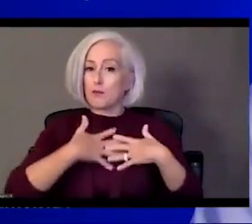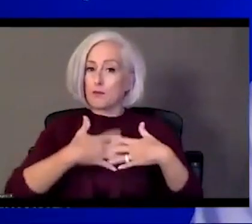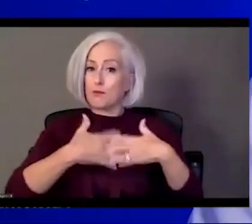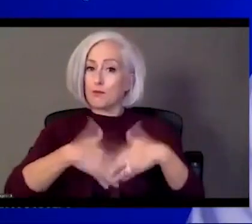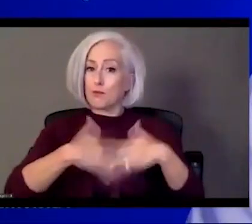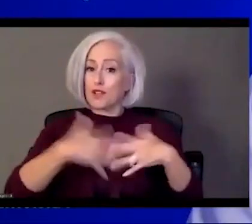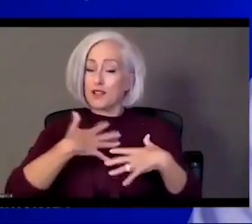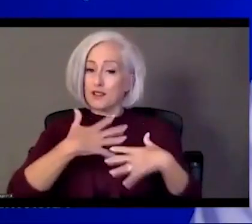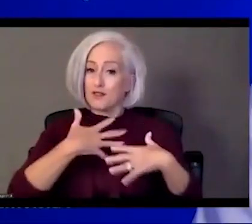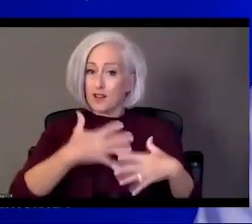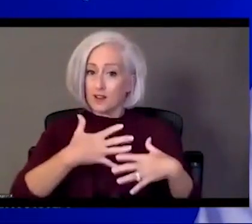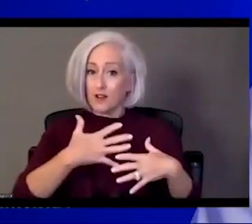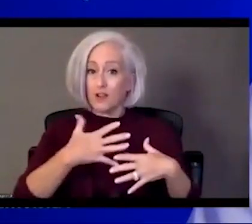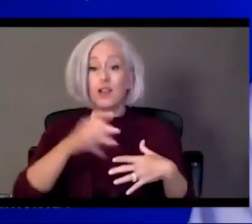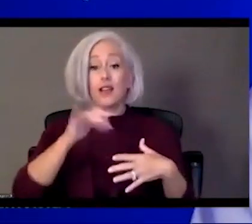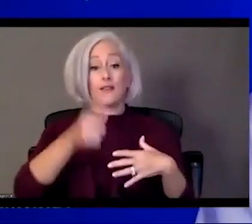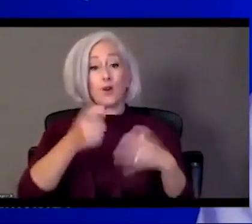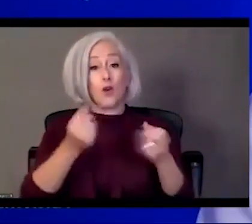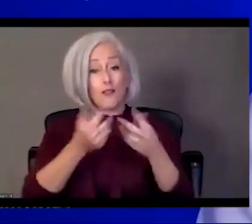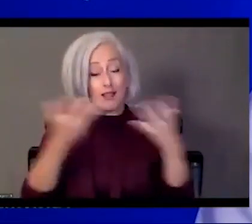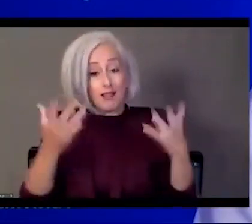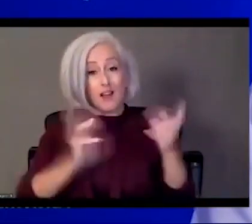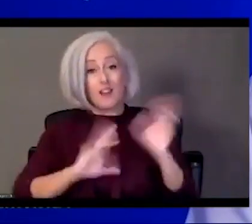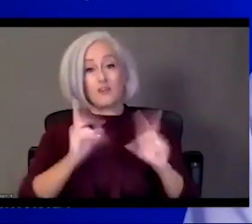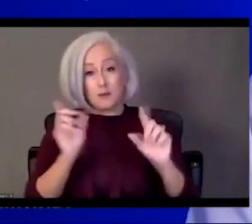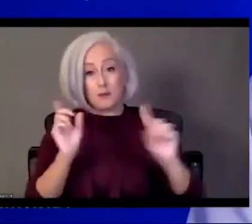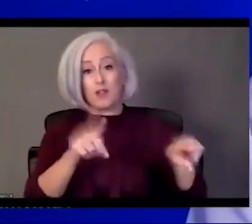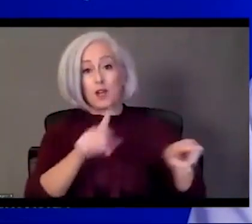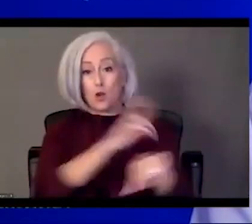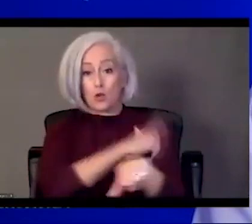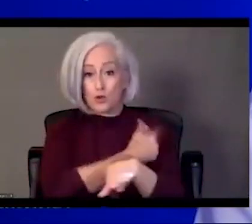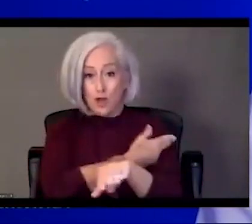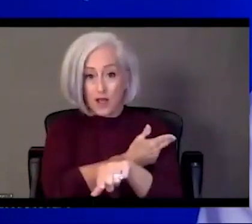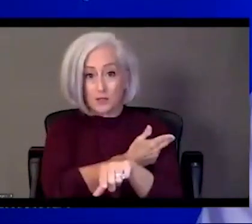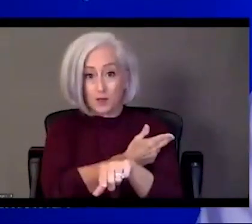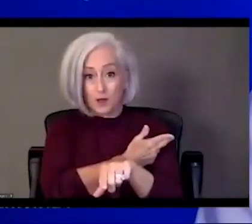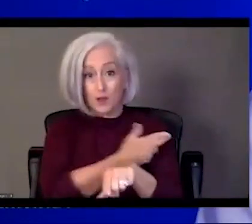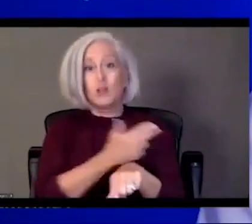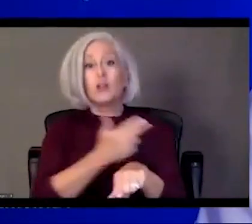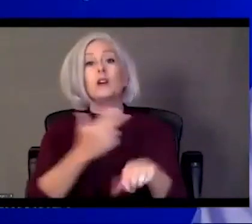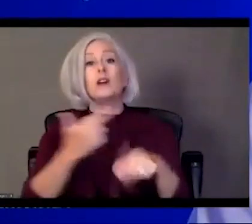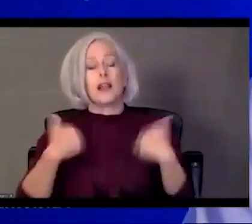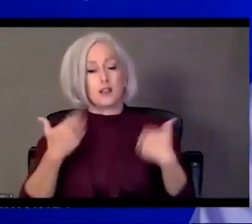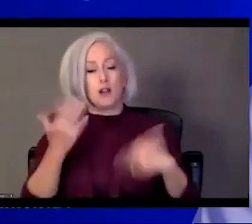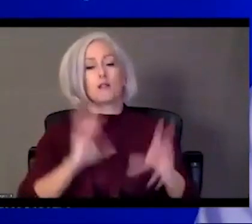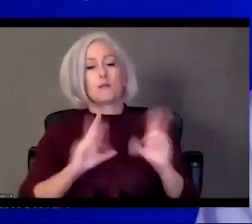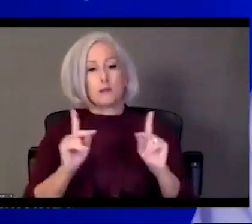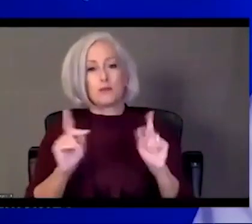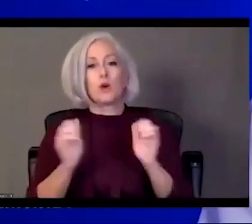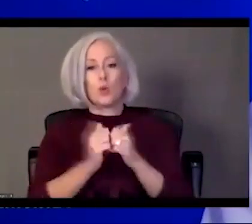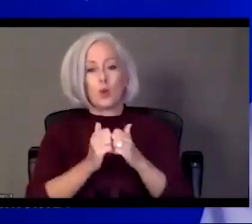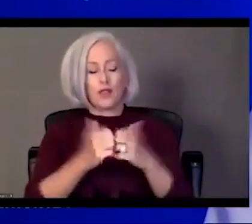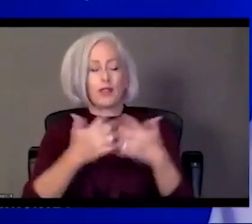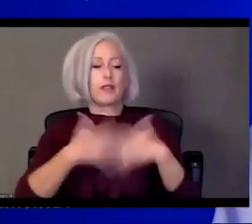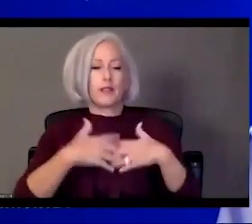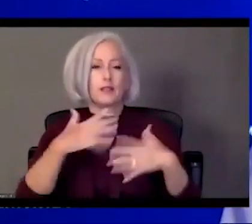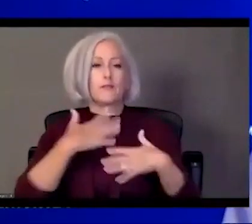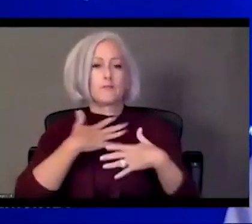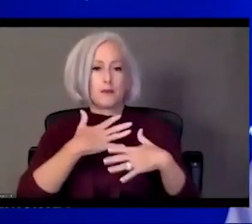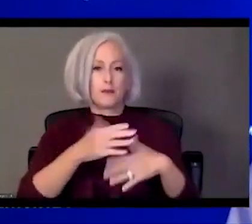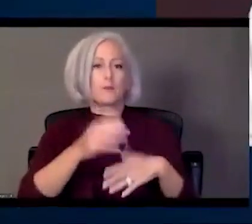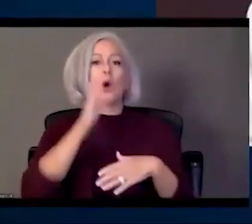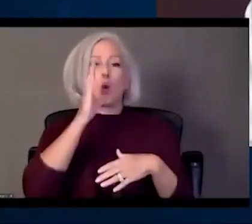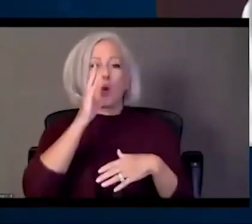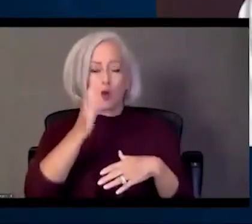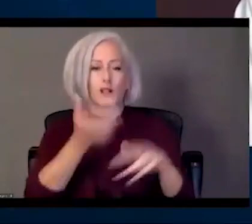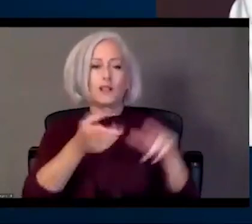numbers of people who go to the hospital and those numbers of people, young people on the ventilators, are going to be greater, even for those small percentages. They are. Other